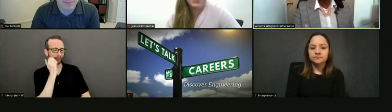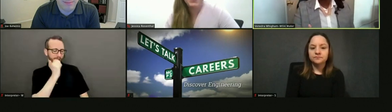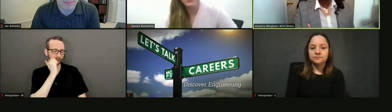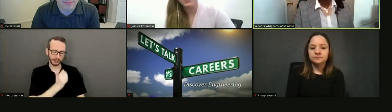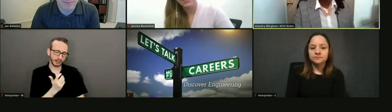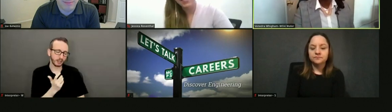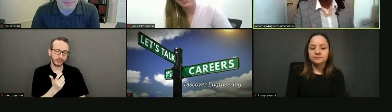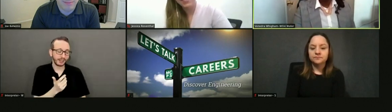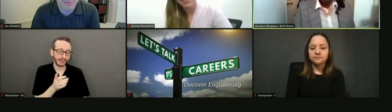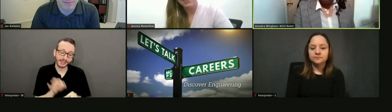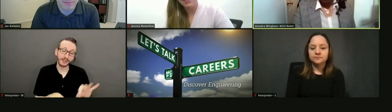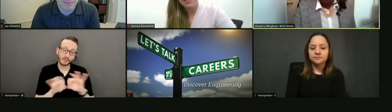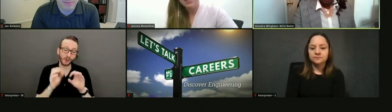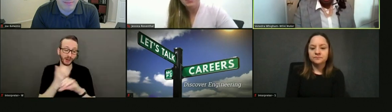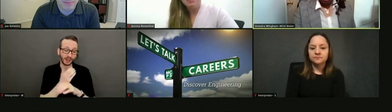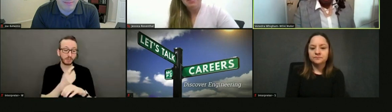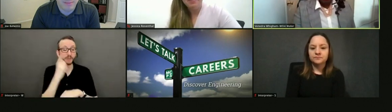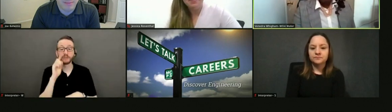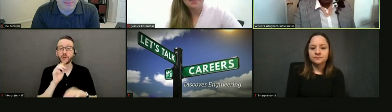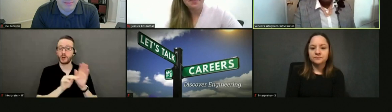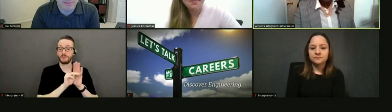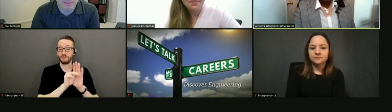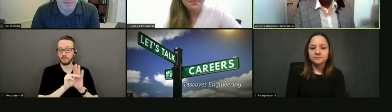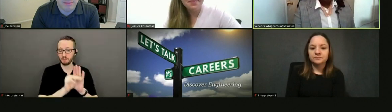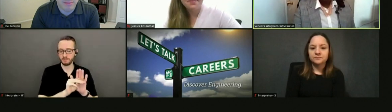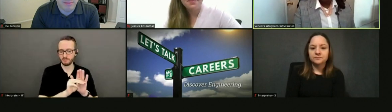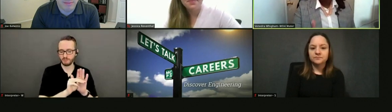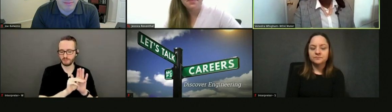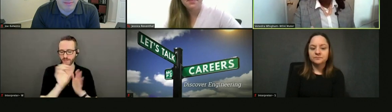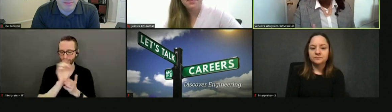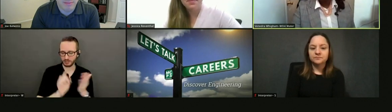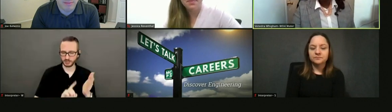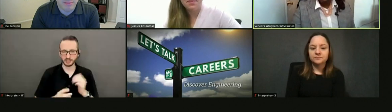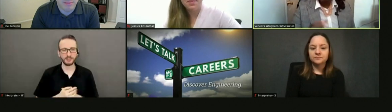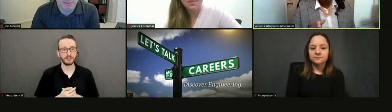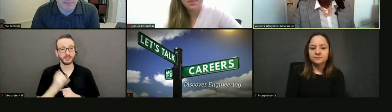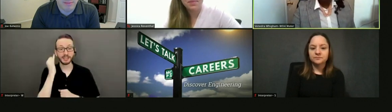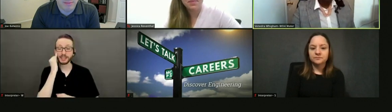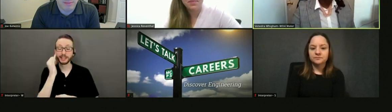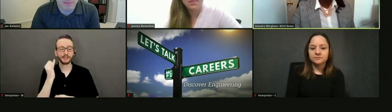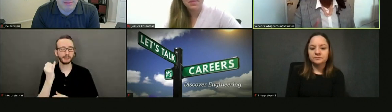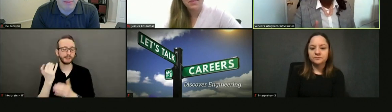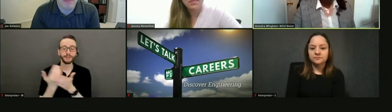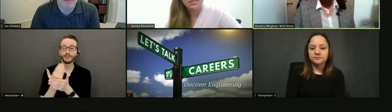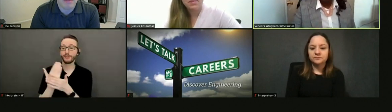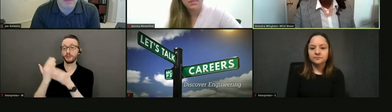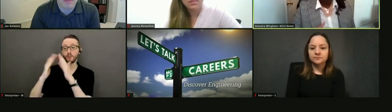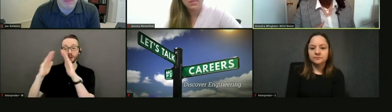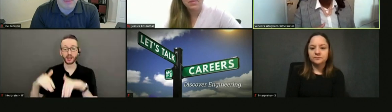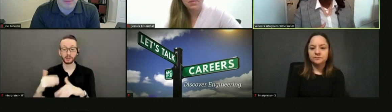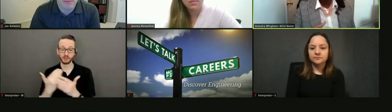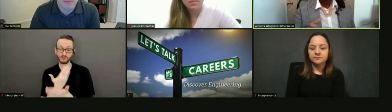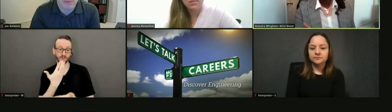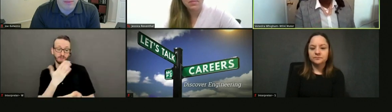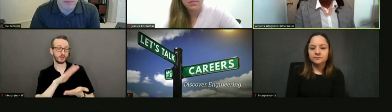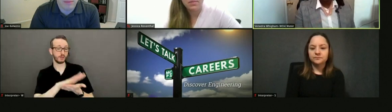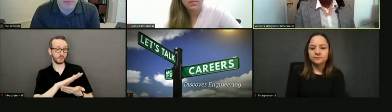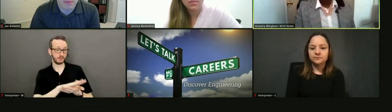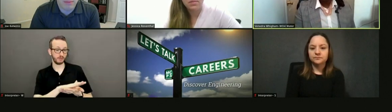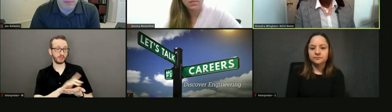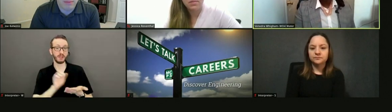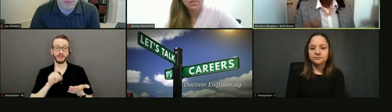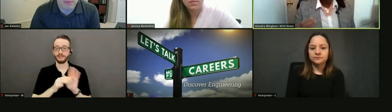important to build models, right? If you're going to build a new house or a new school, I need to